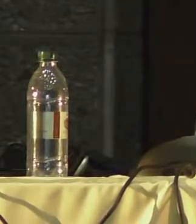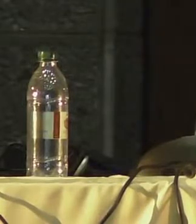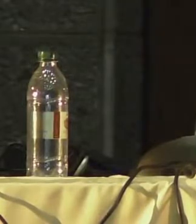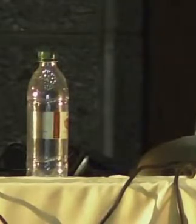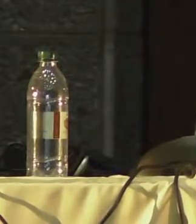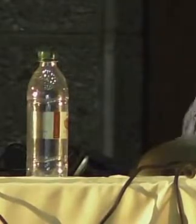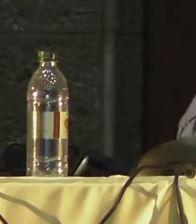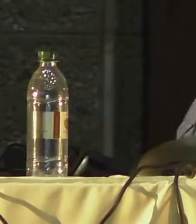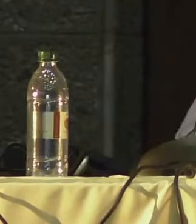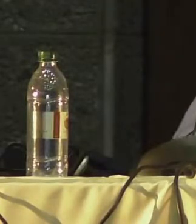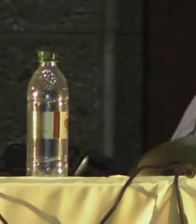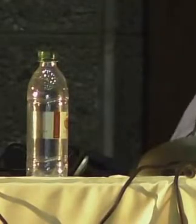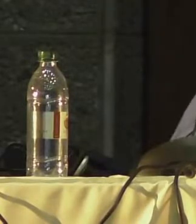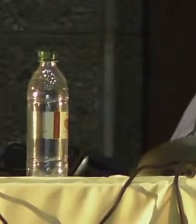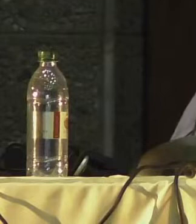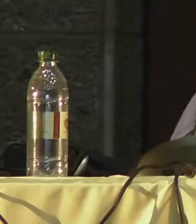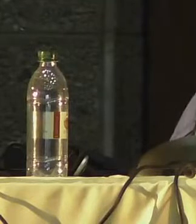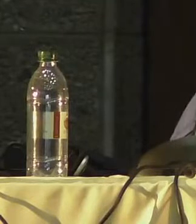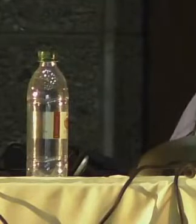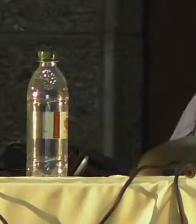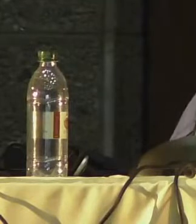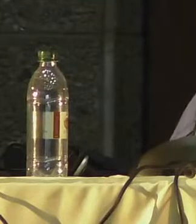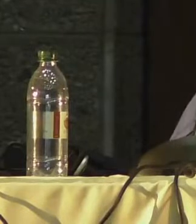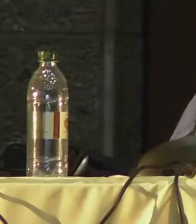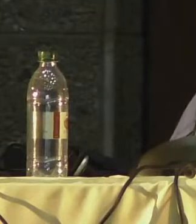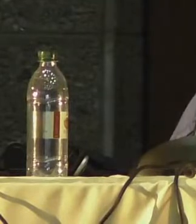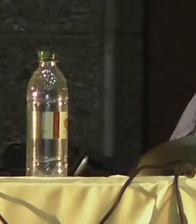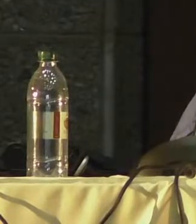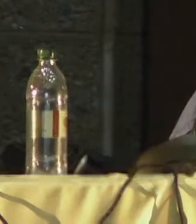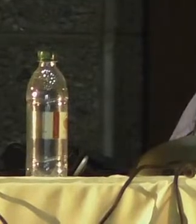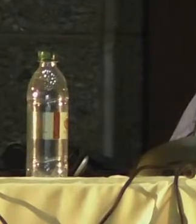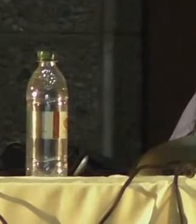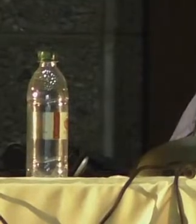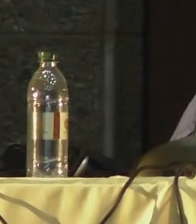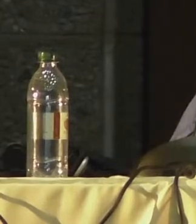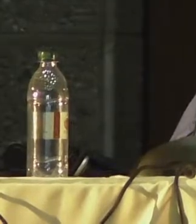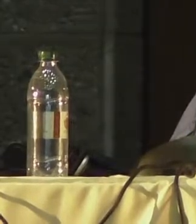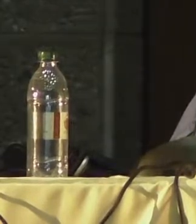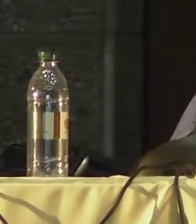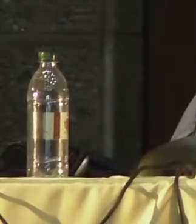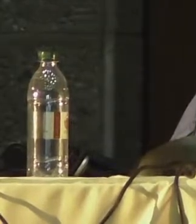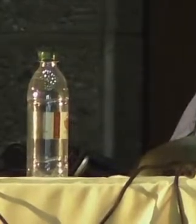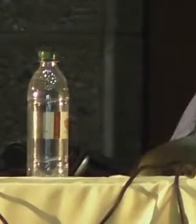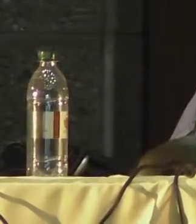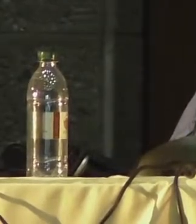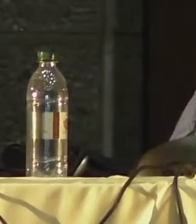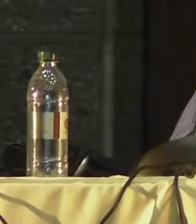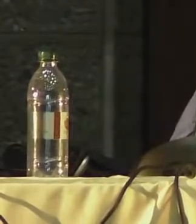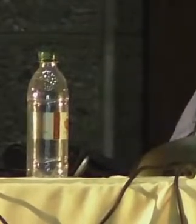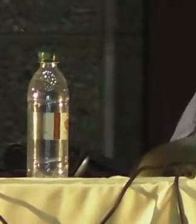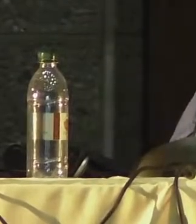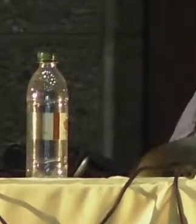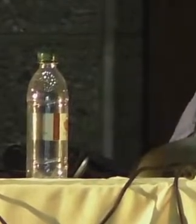the patronage guarantee costs. So on the transport infrastructure program, a number of